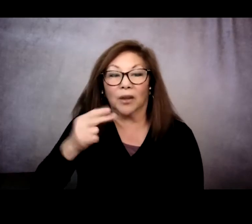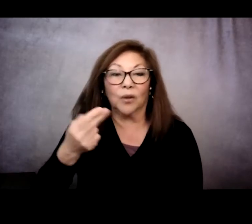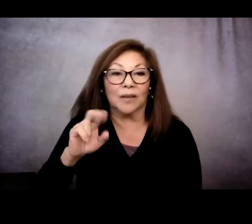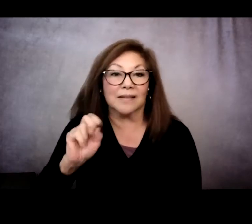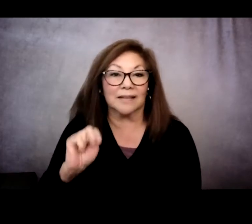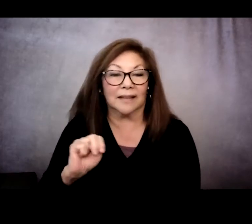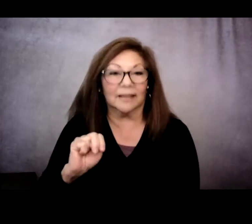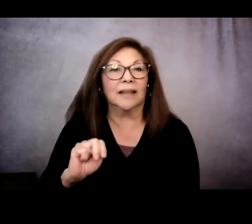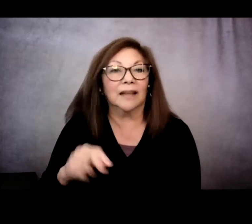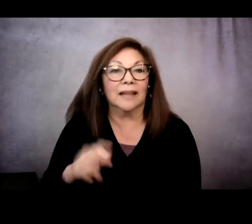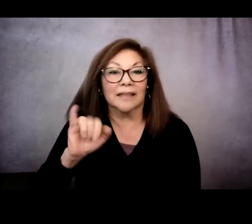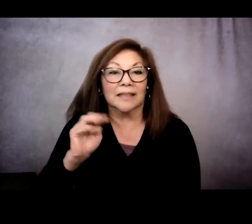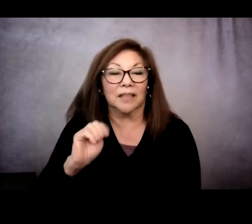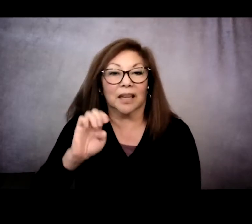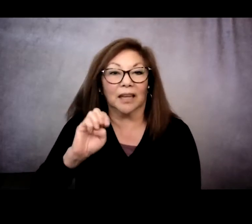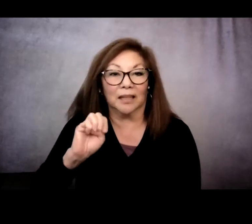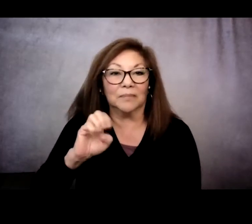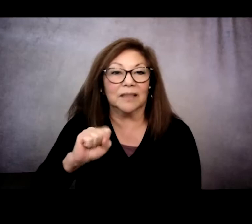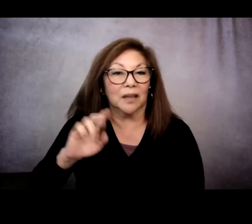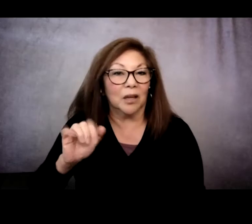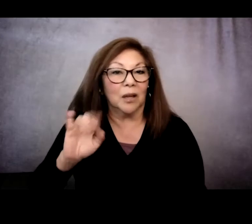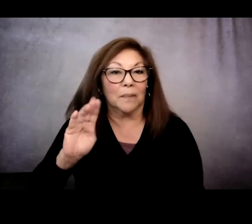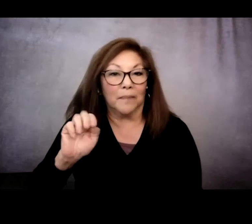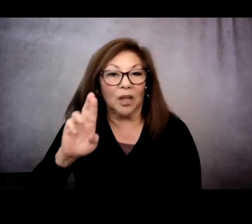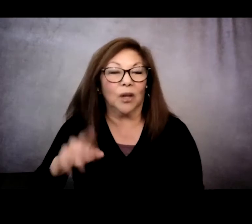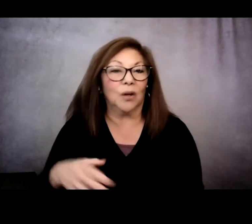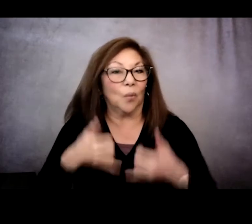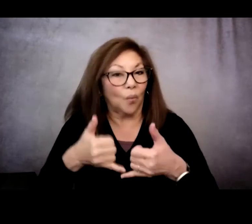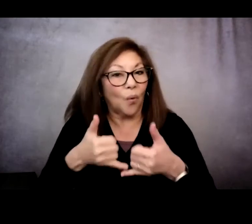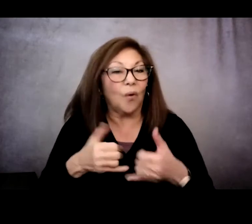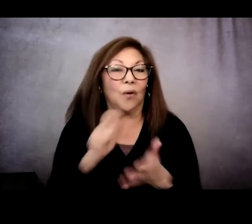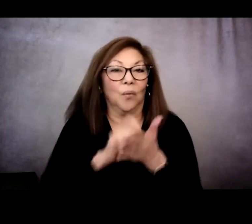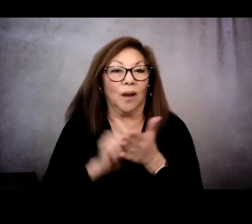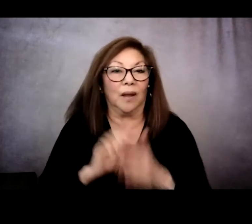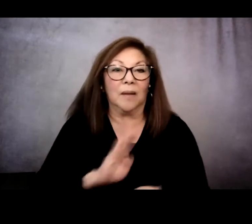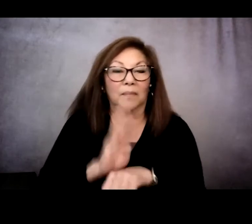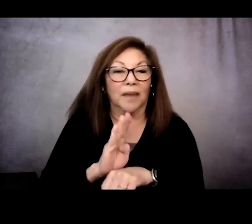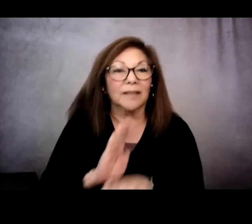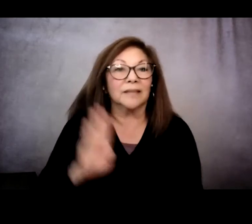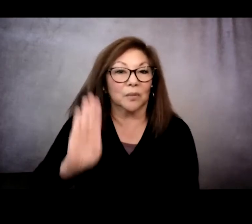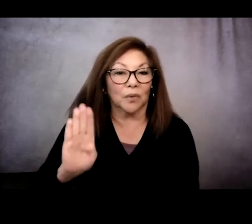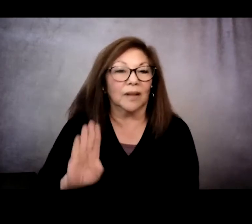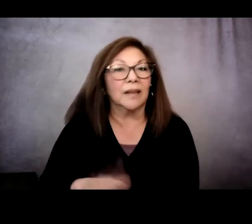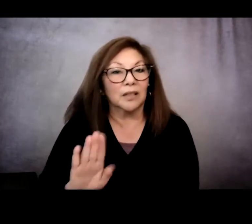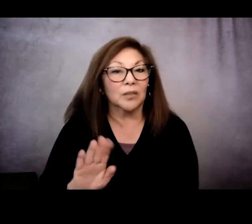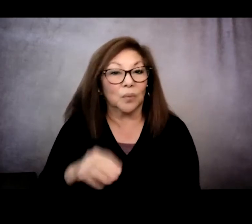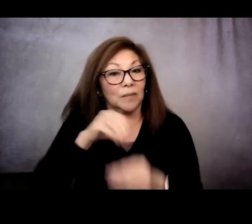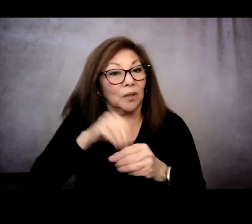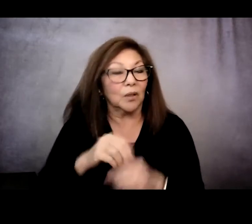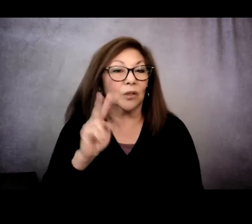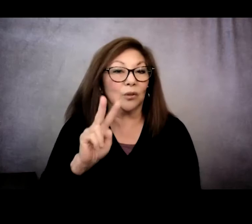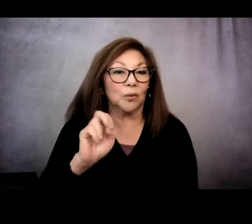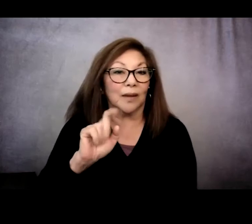James Beard and IACP award-winning writer based in Brooklyn. His work has been anthologized in 2